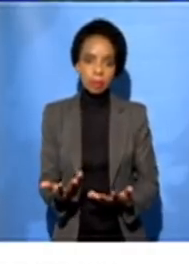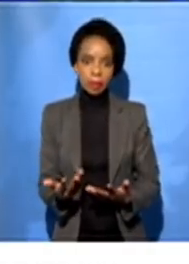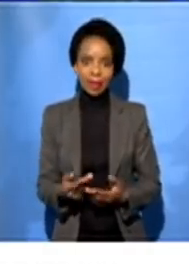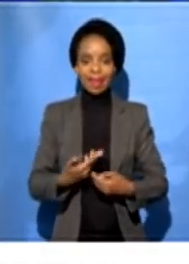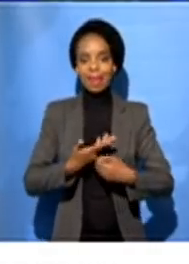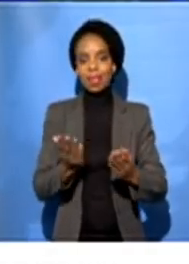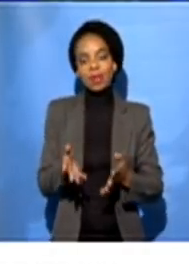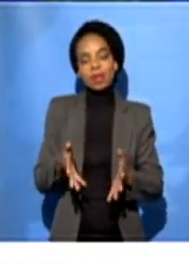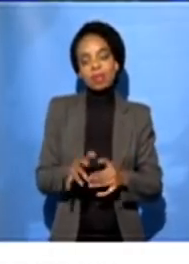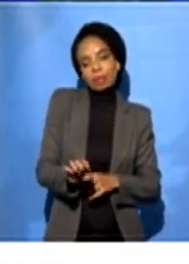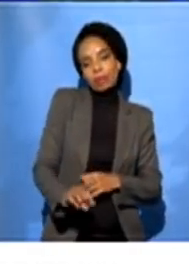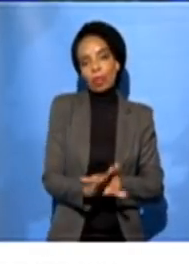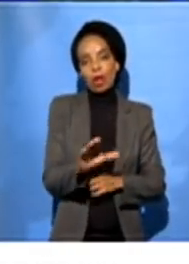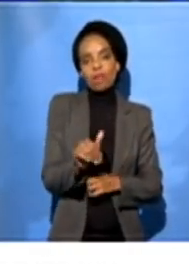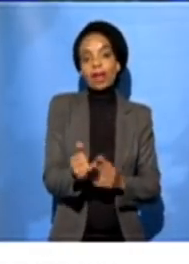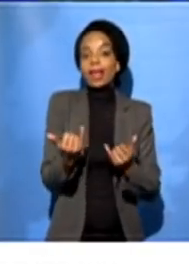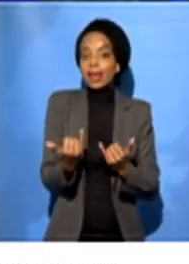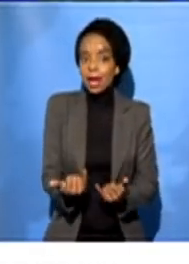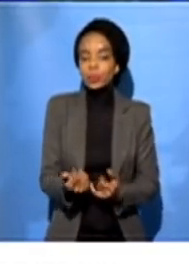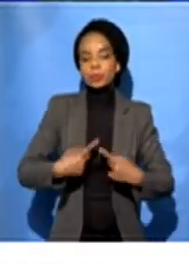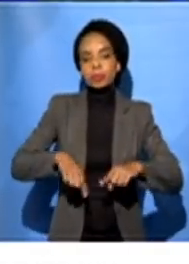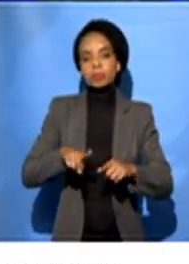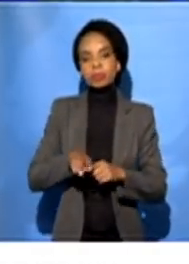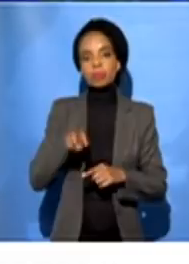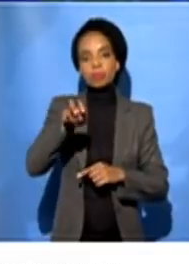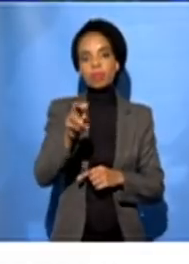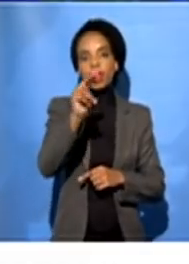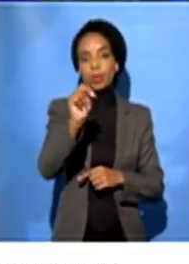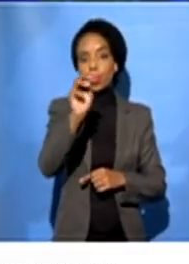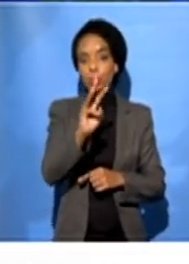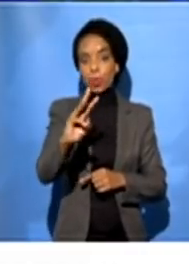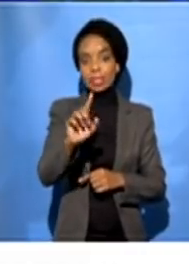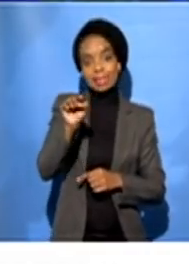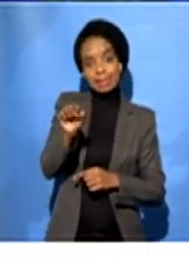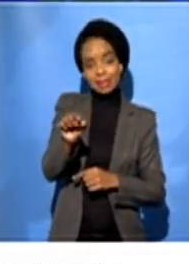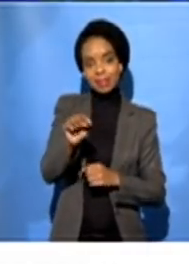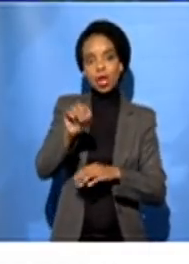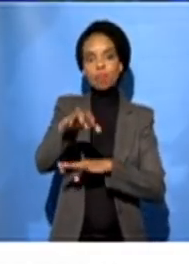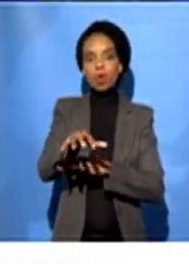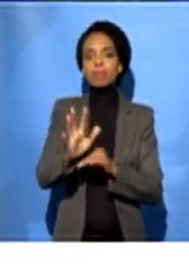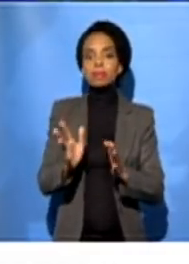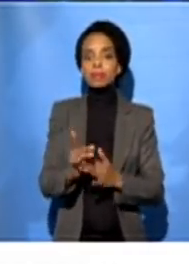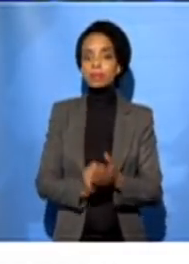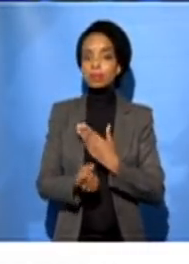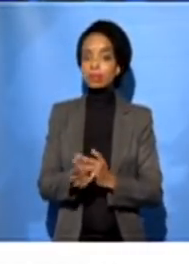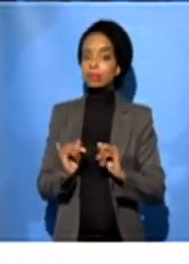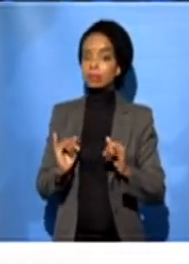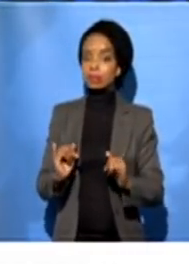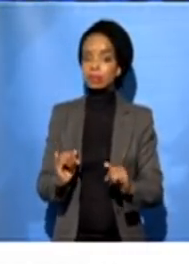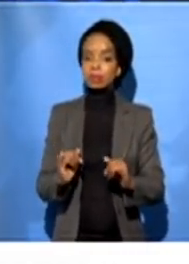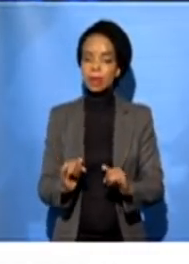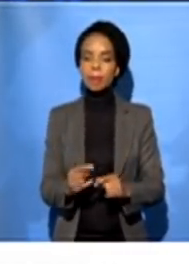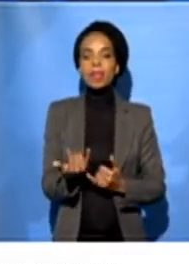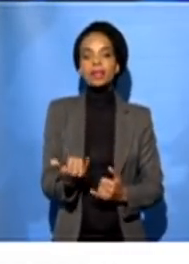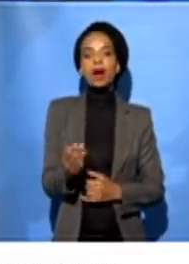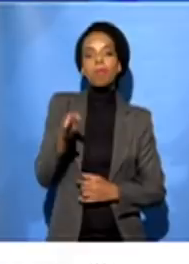South Africa. And right now we go to the northwest, one of those provinces that's been contentious for some time. And our man on the